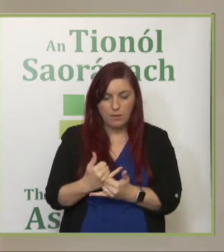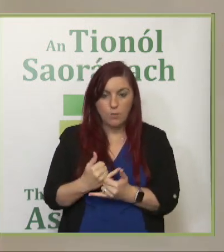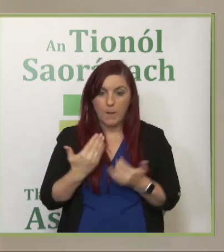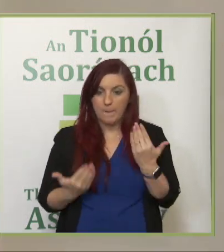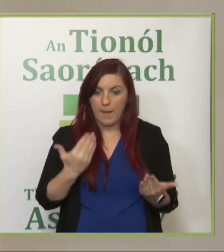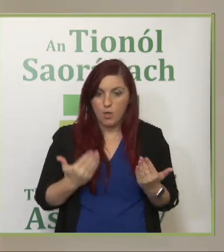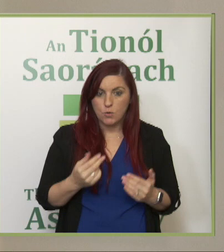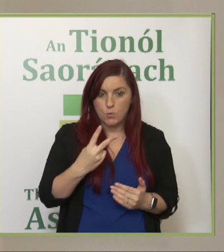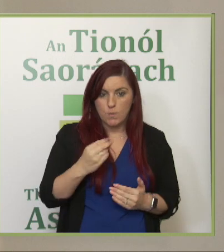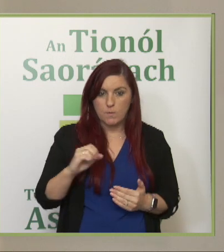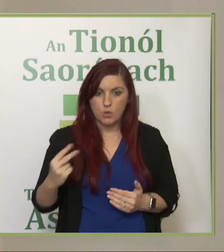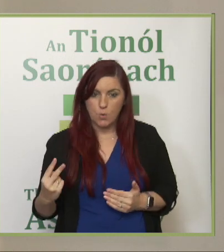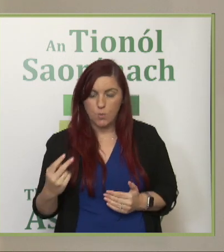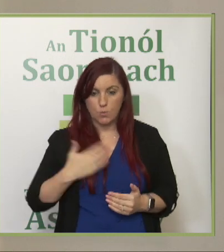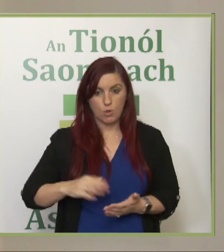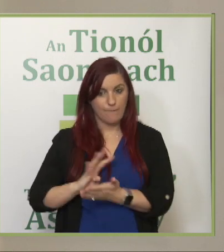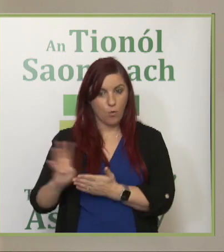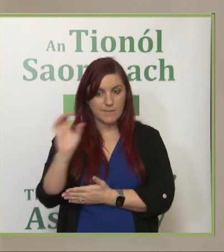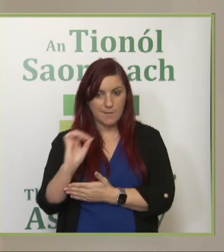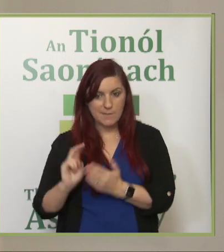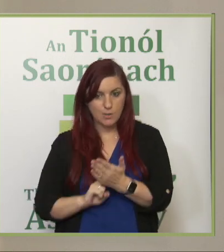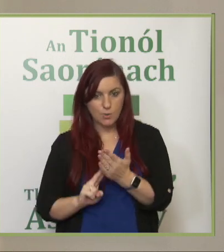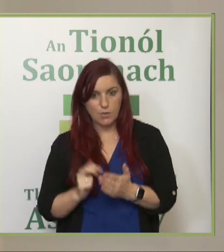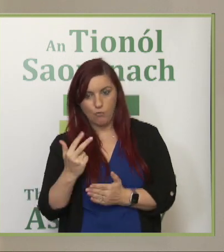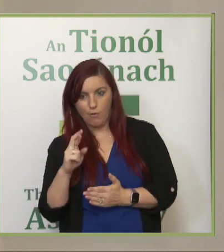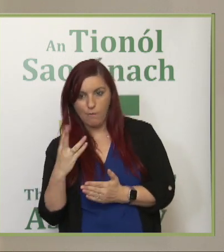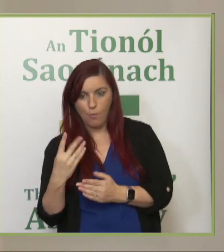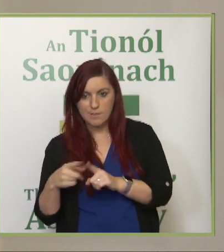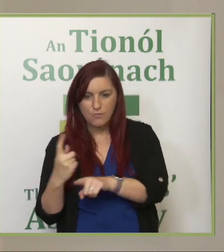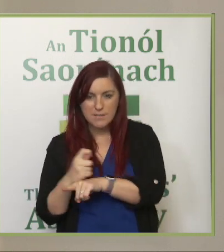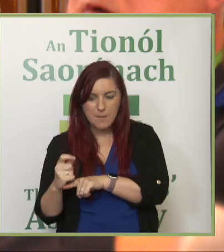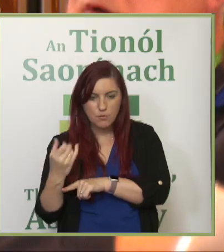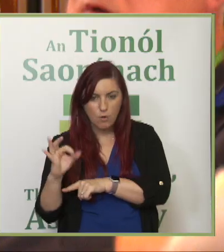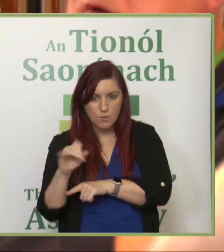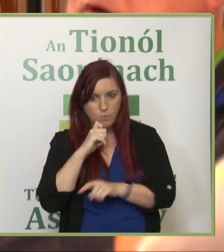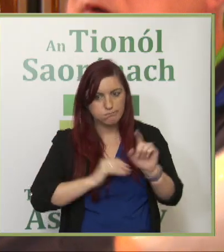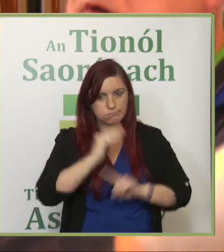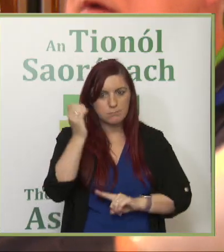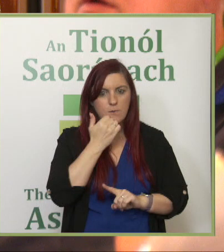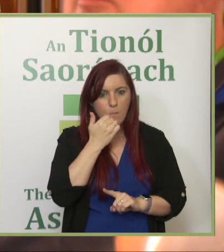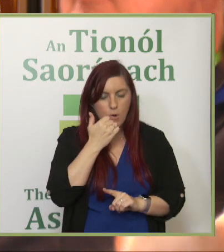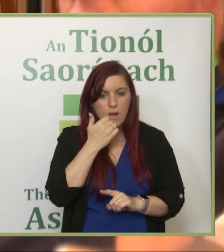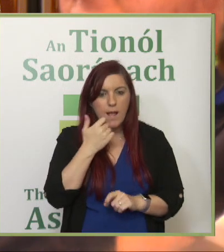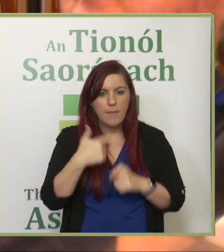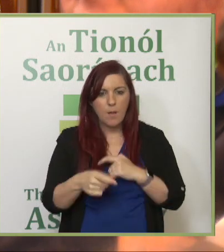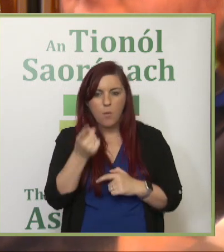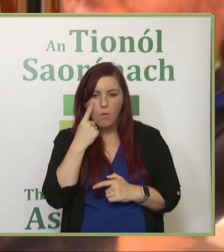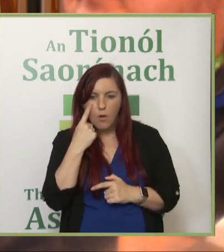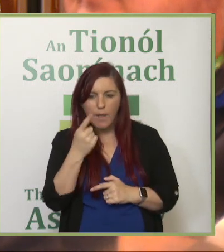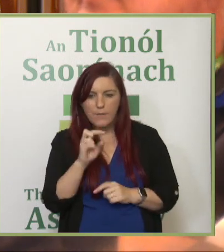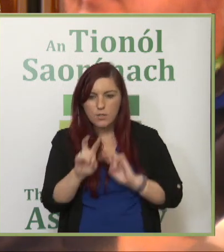to 2002, just 14% used 3 or more types of drugs in the last year. And when we look at our survey data,